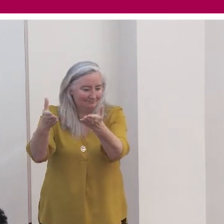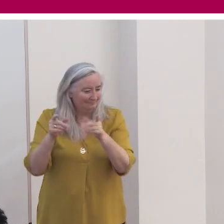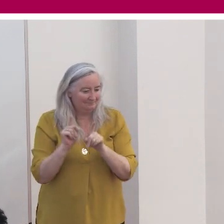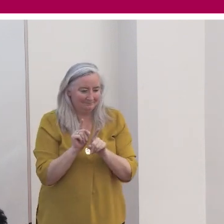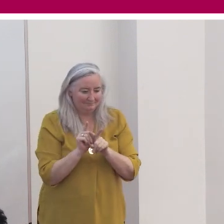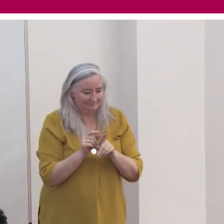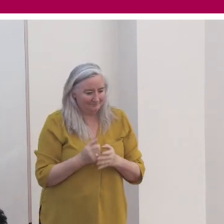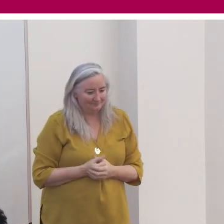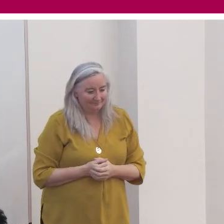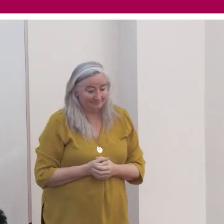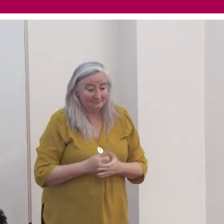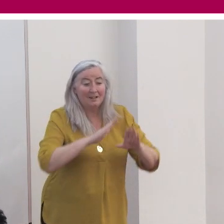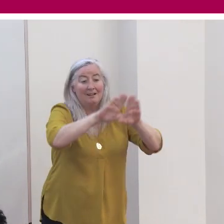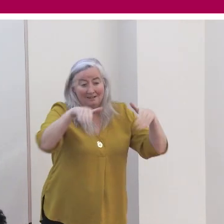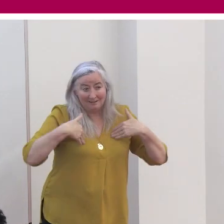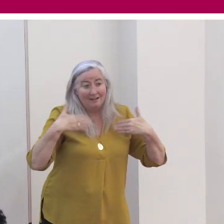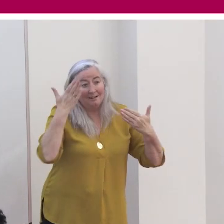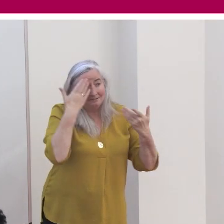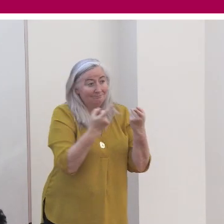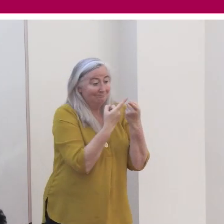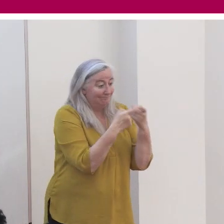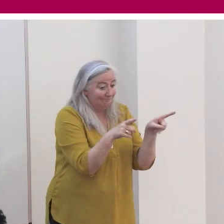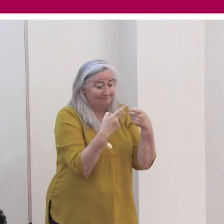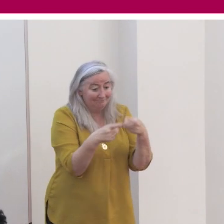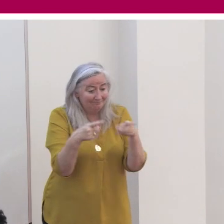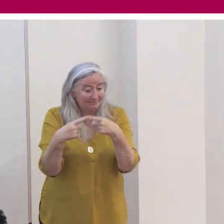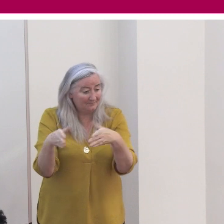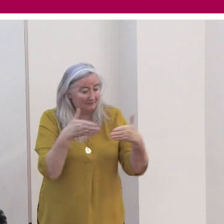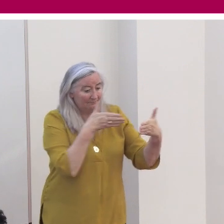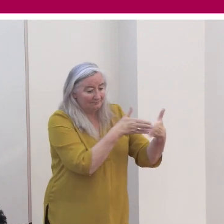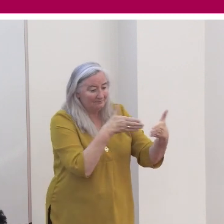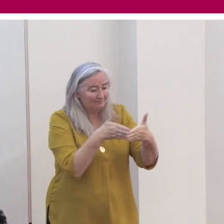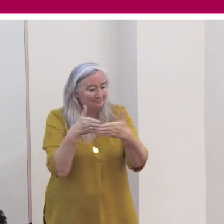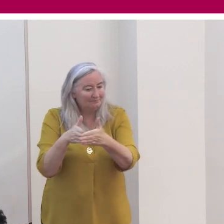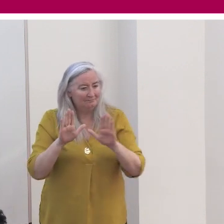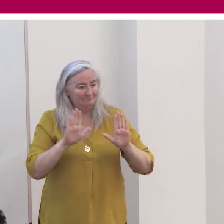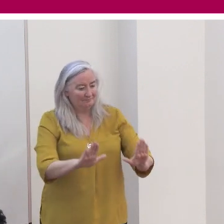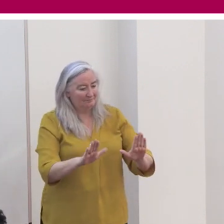about the findings of 3 different projects